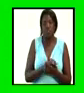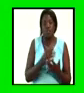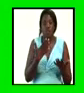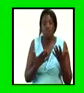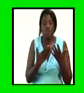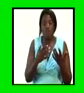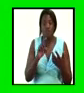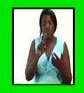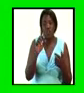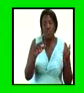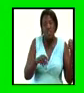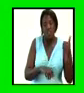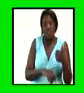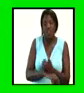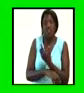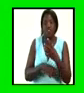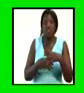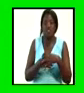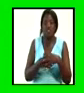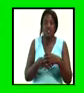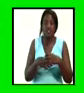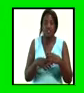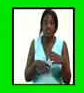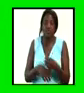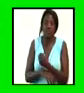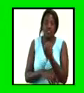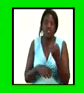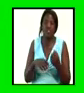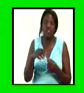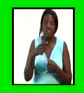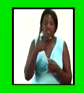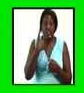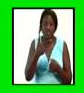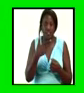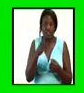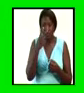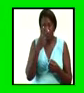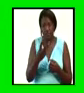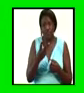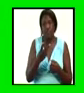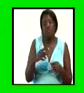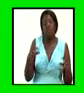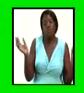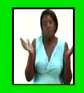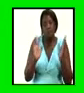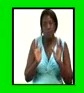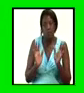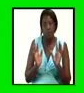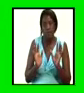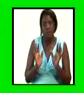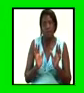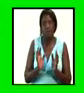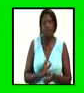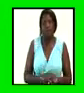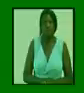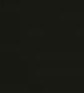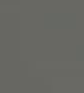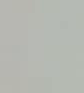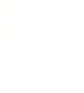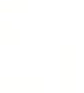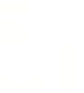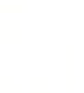you'll be the lucky winner of our special prize. Thank you for watching. Until next time, from me, Oz, and the Namco crew, it's goodbye.